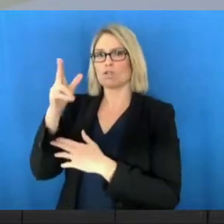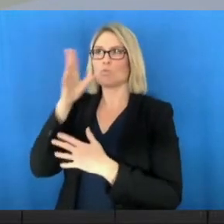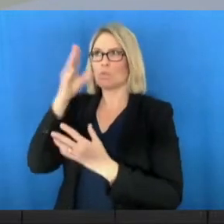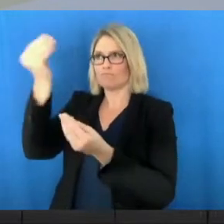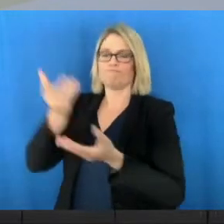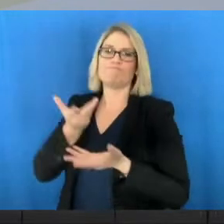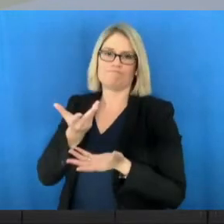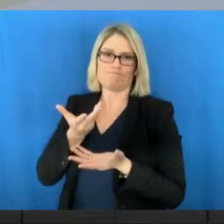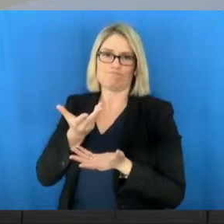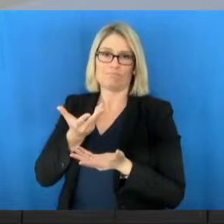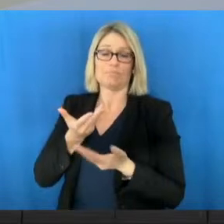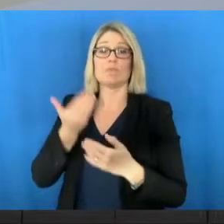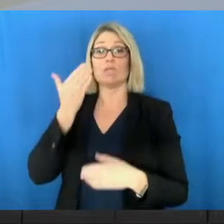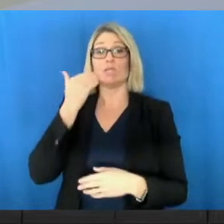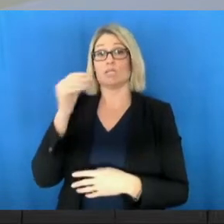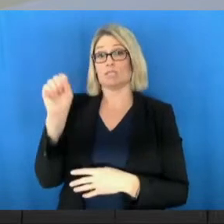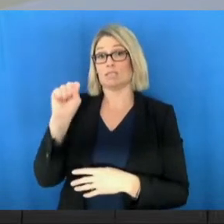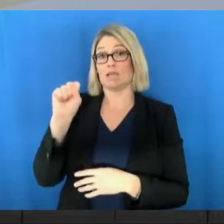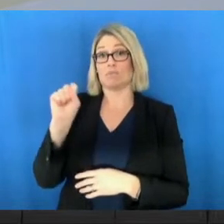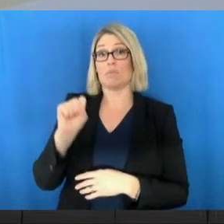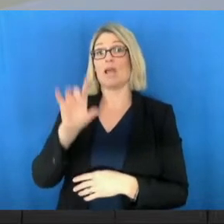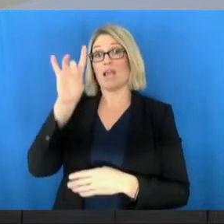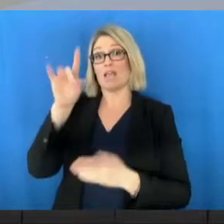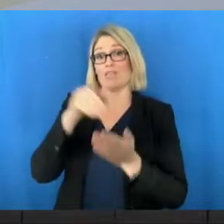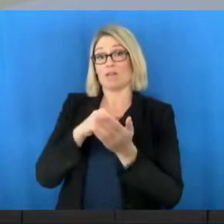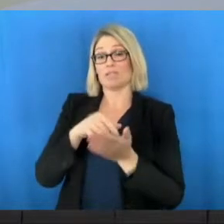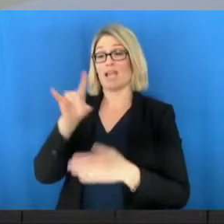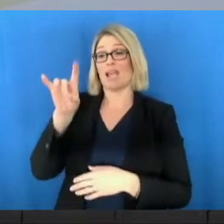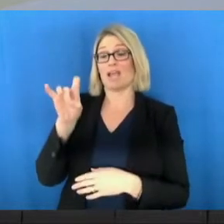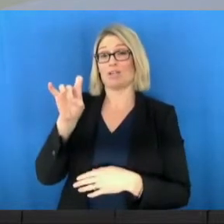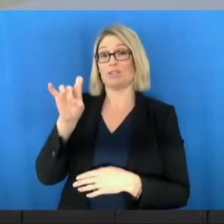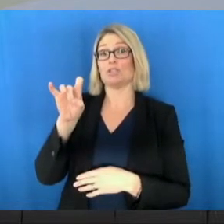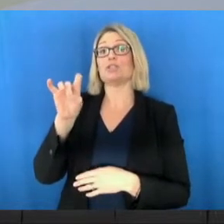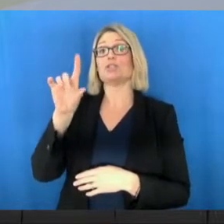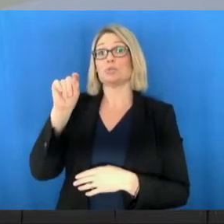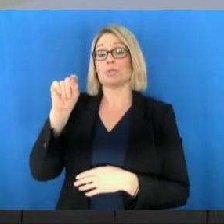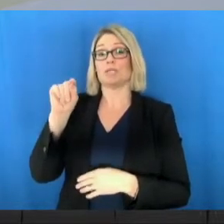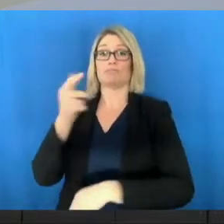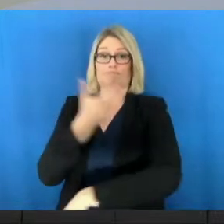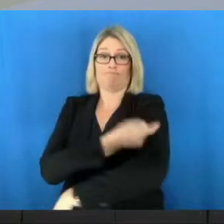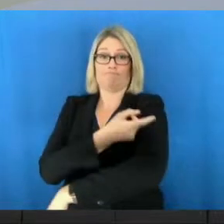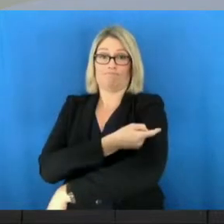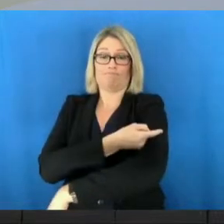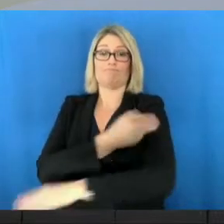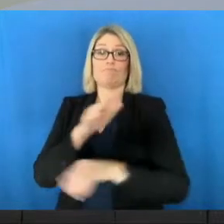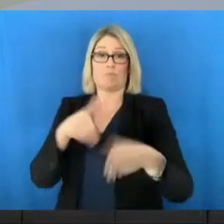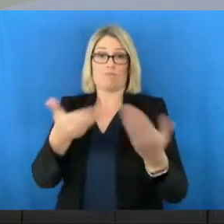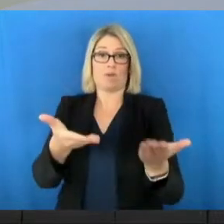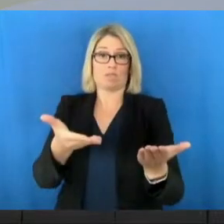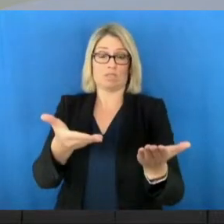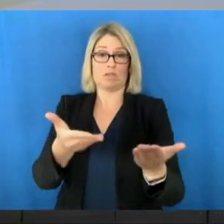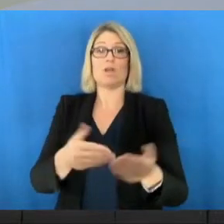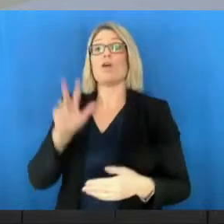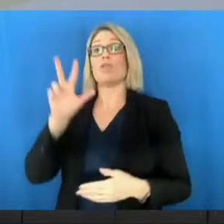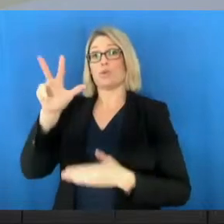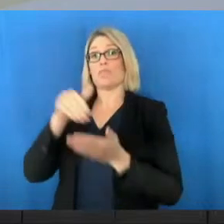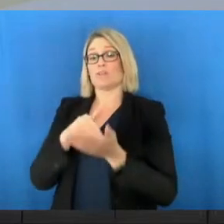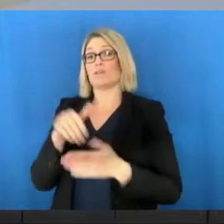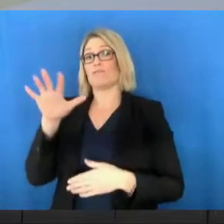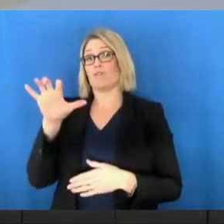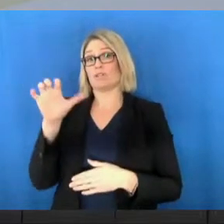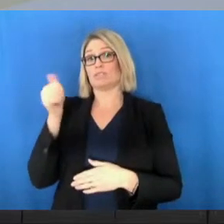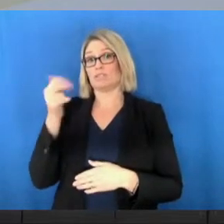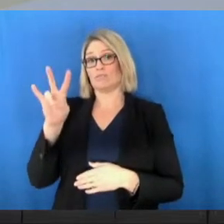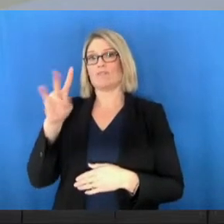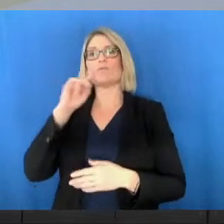As of Saturday, 8,828 doses of vaccine were administered, including 3,517